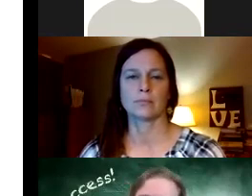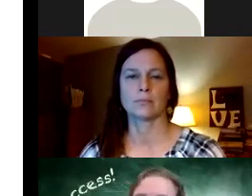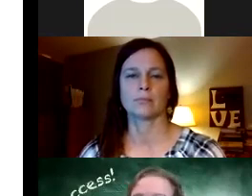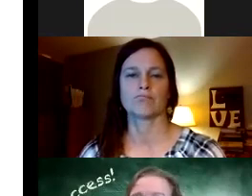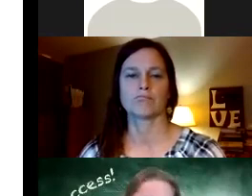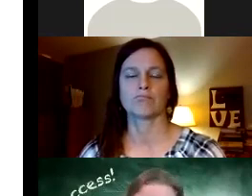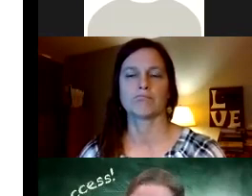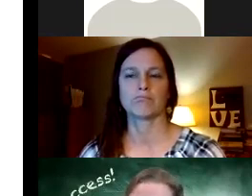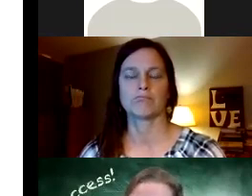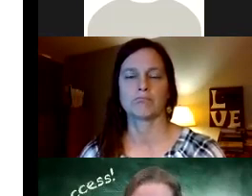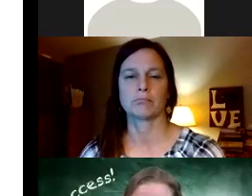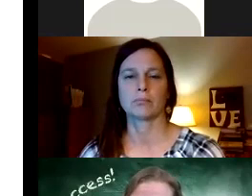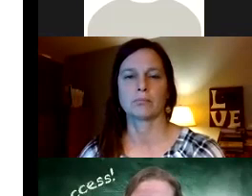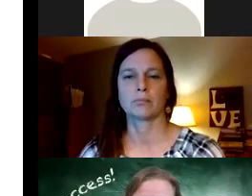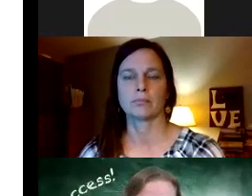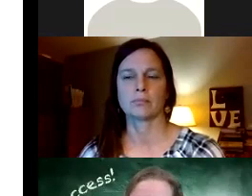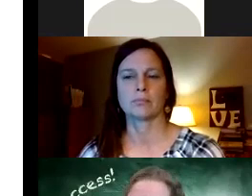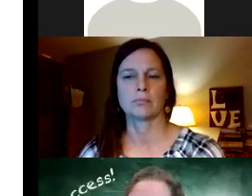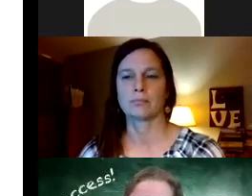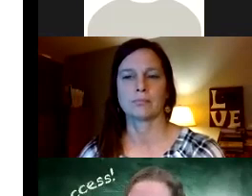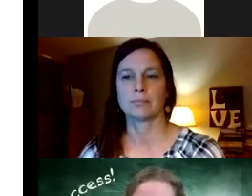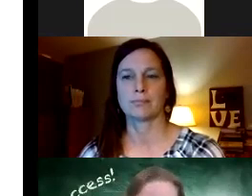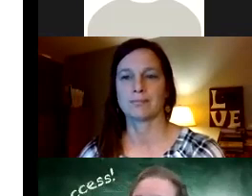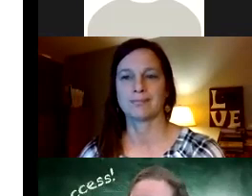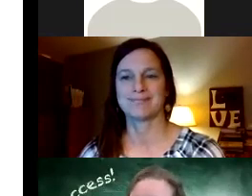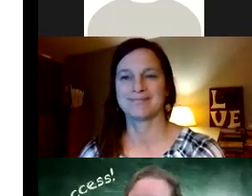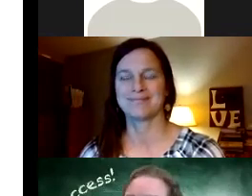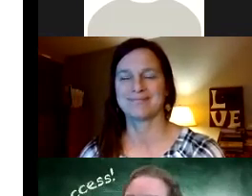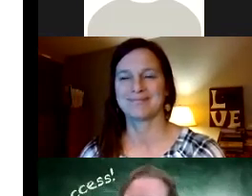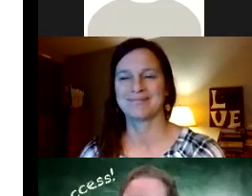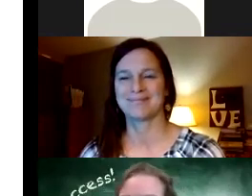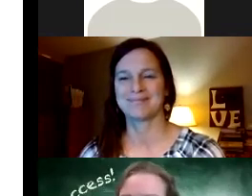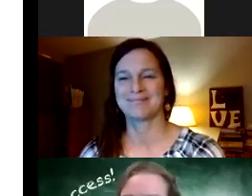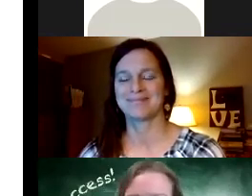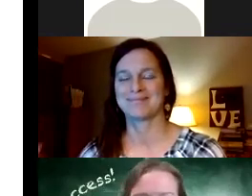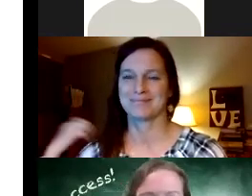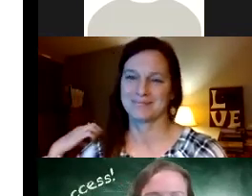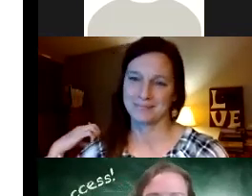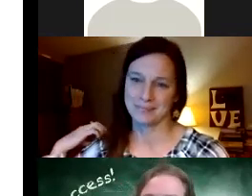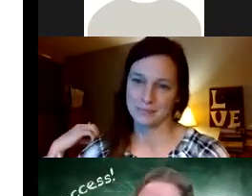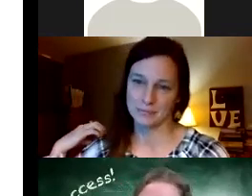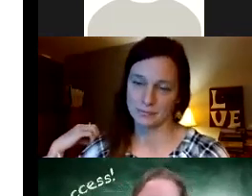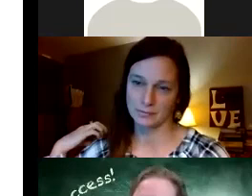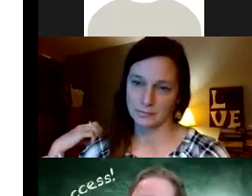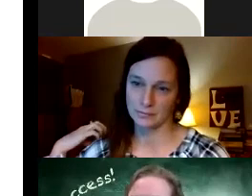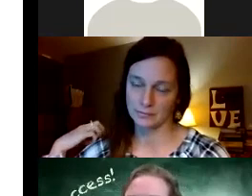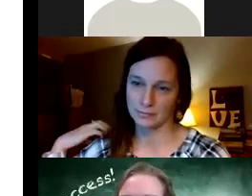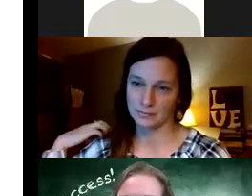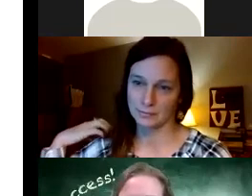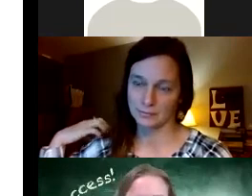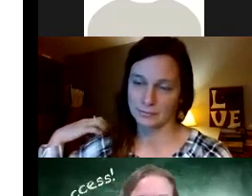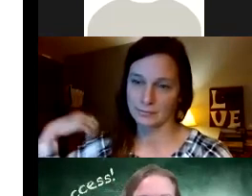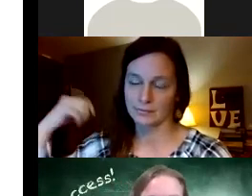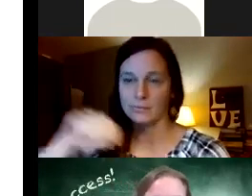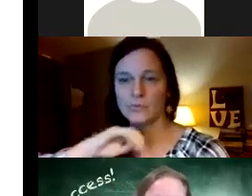to report retirement accounts, which is great. Don't report your retirement accounts. You're not going to touch that for